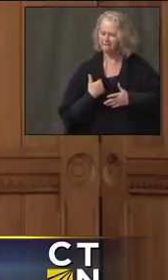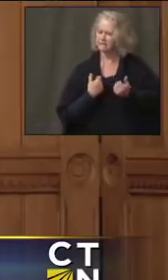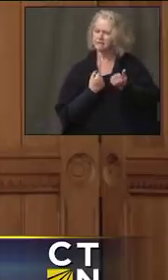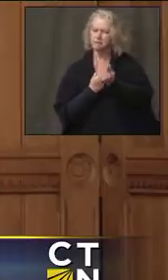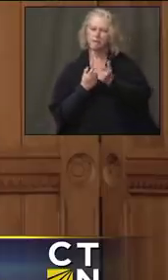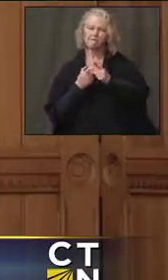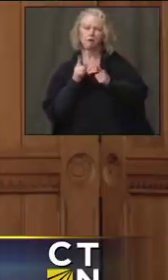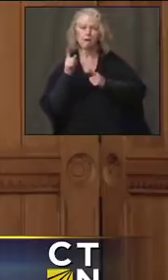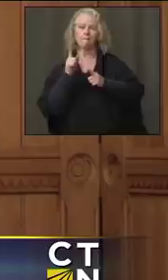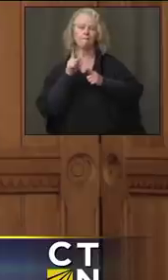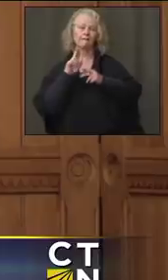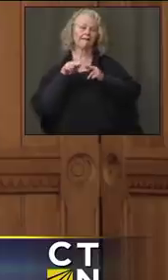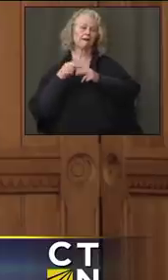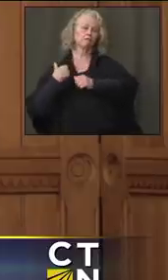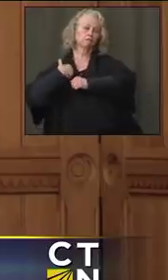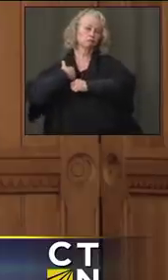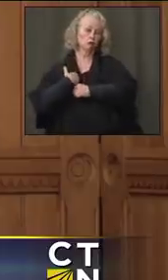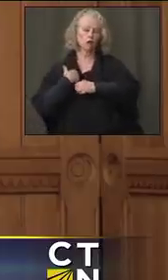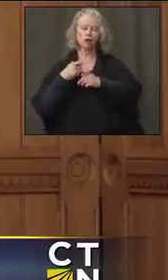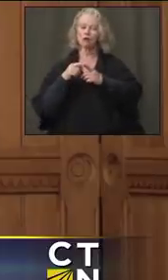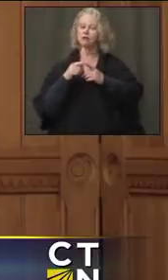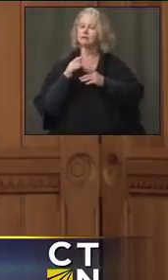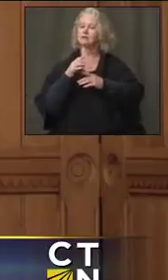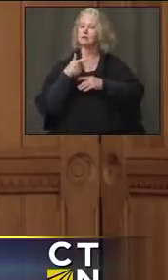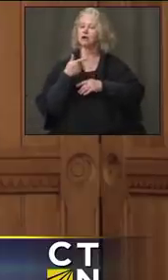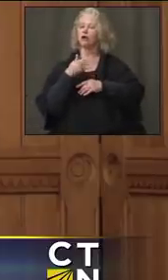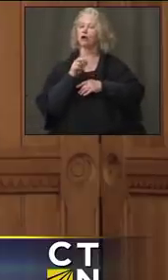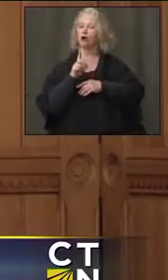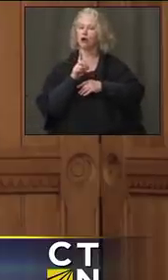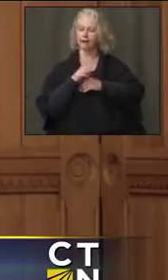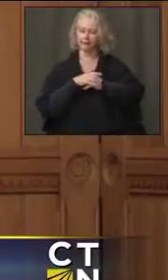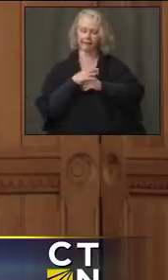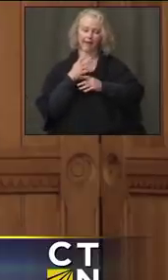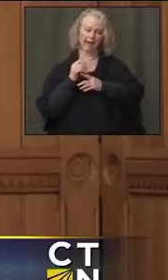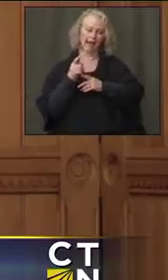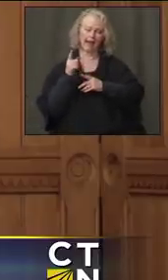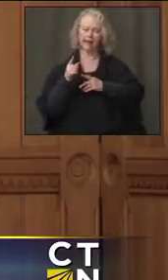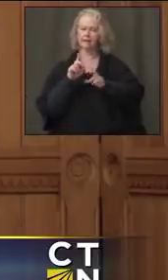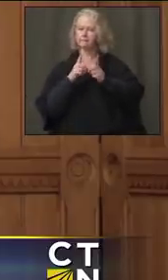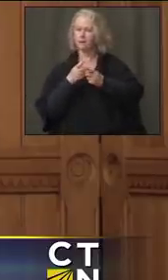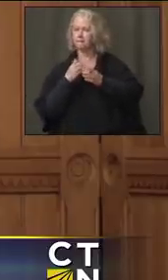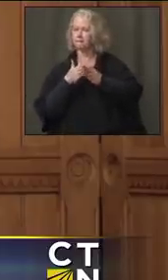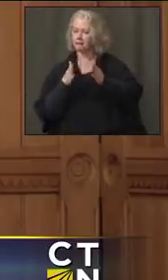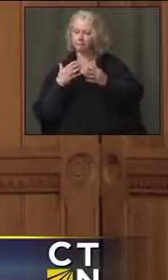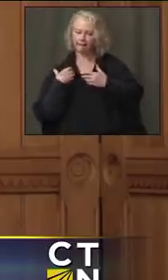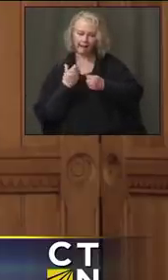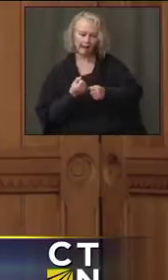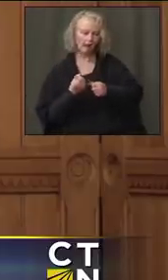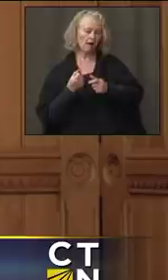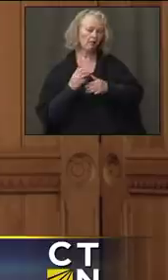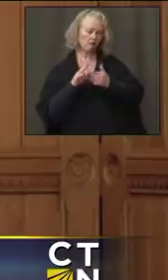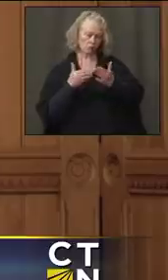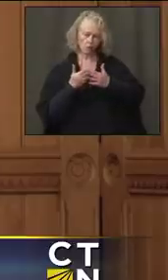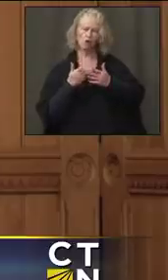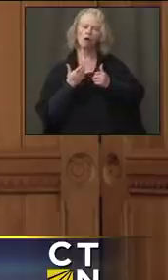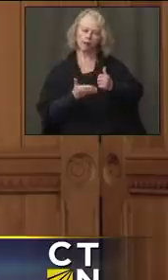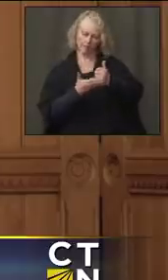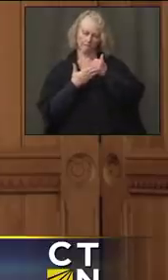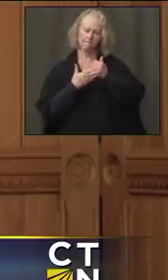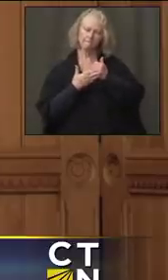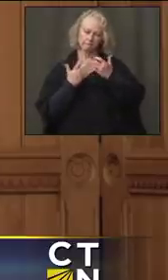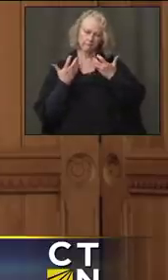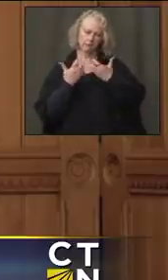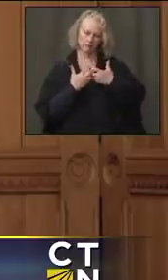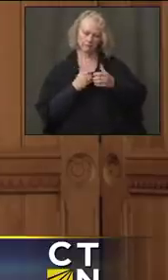National Guardsmen and our Department of Public Health, and some assistance we've had in the state from CDC resources as well. Will